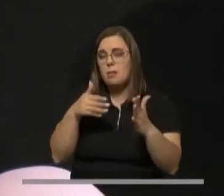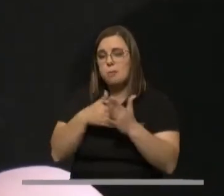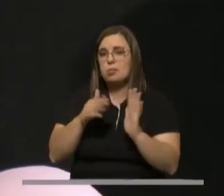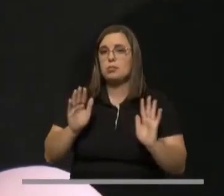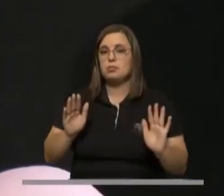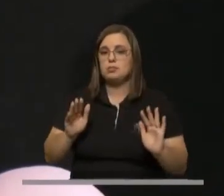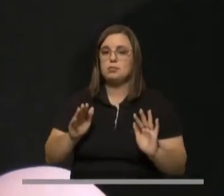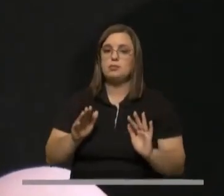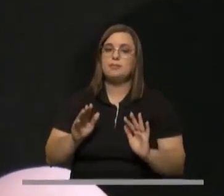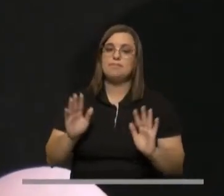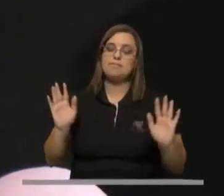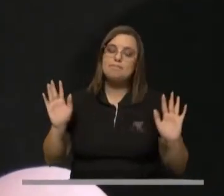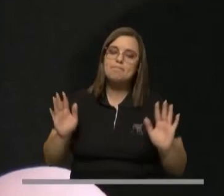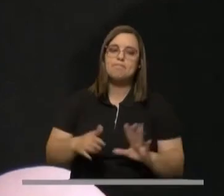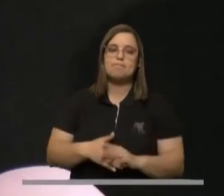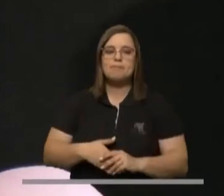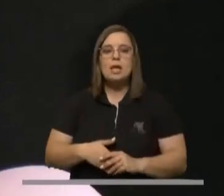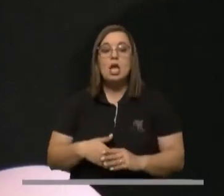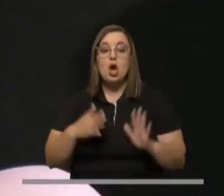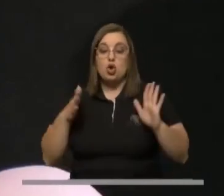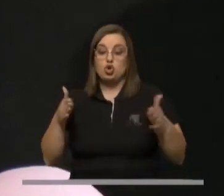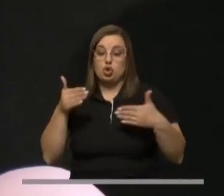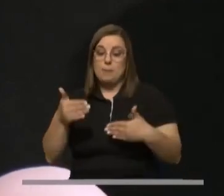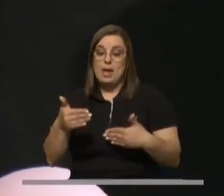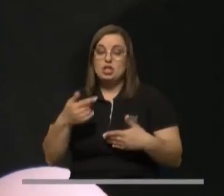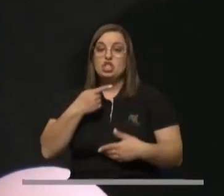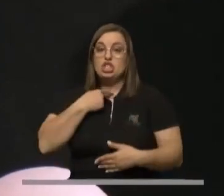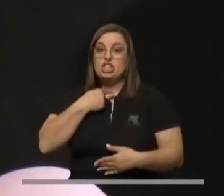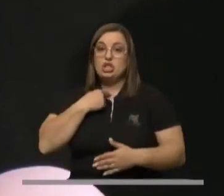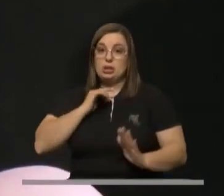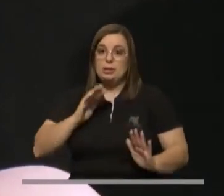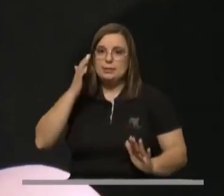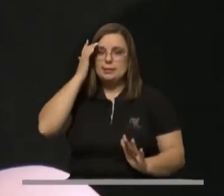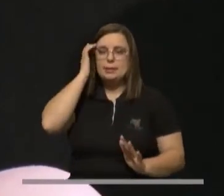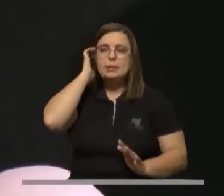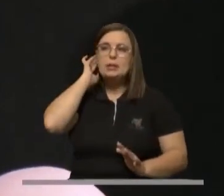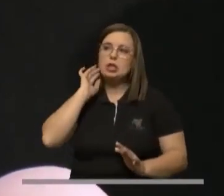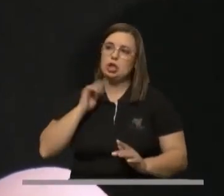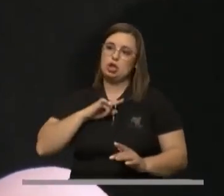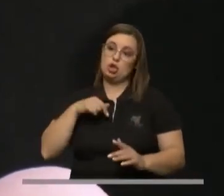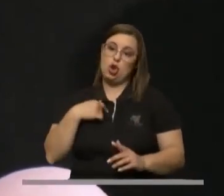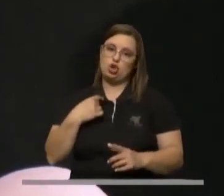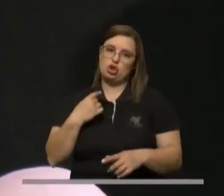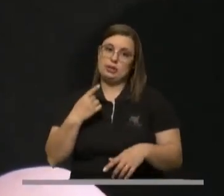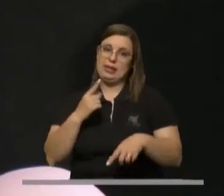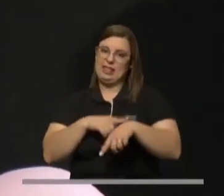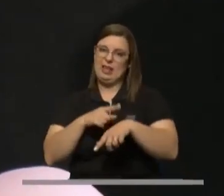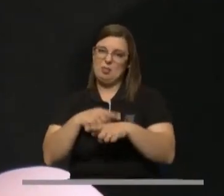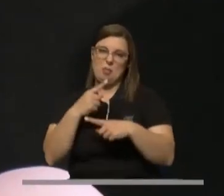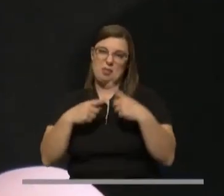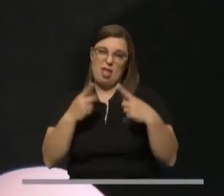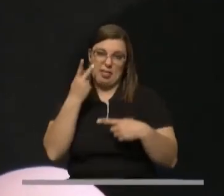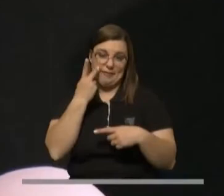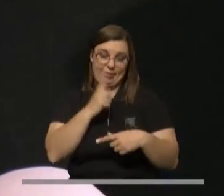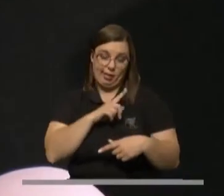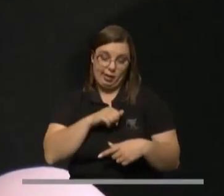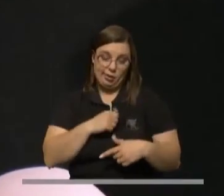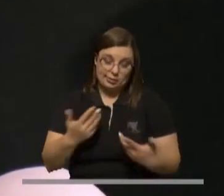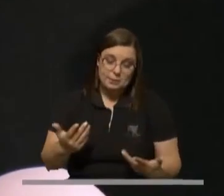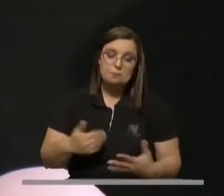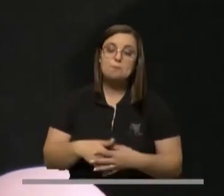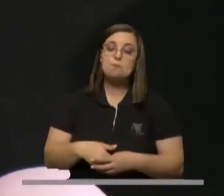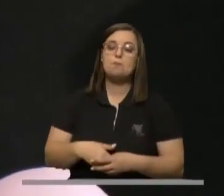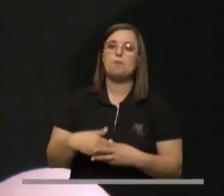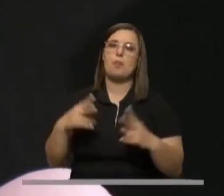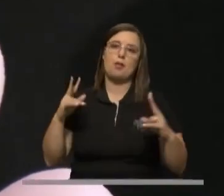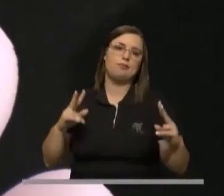regulations a danger? And you put an end to this freedom. Well, the digital space where we live more than half of our